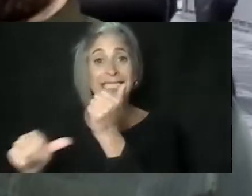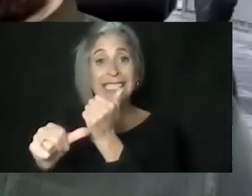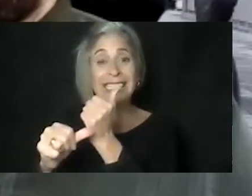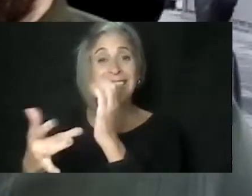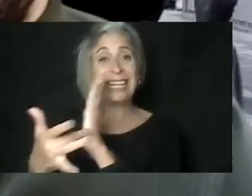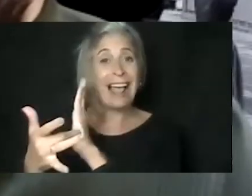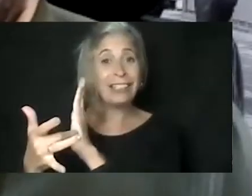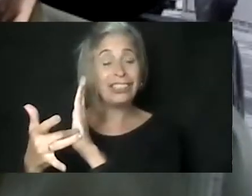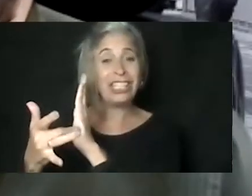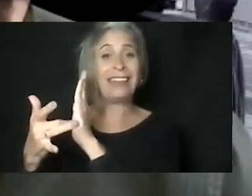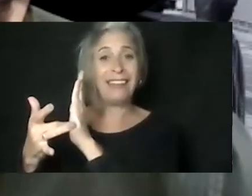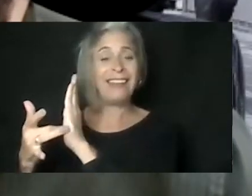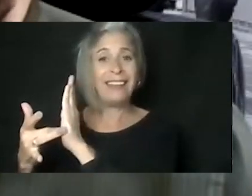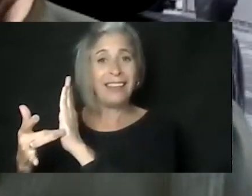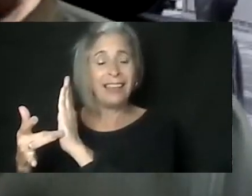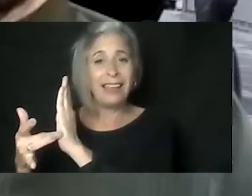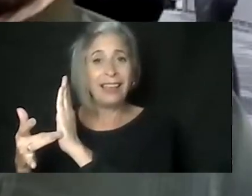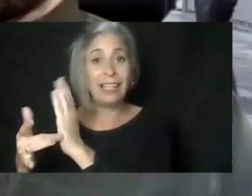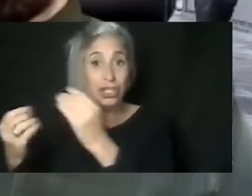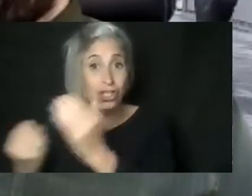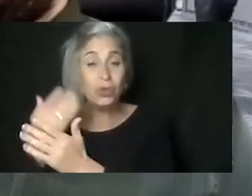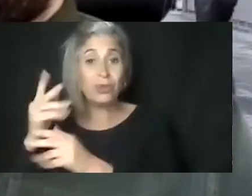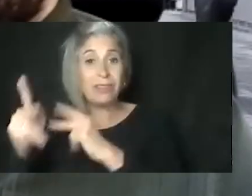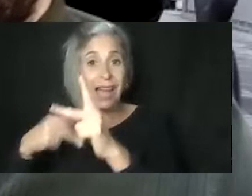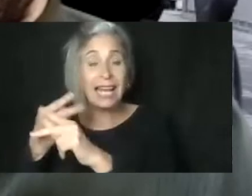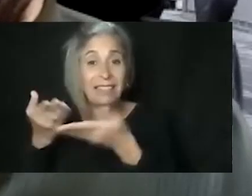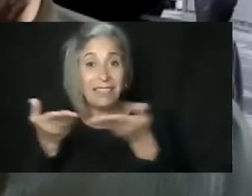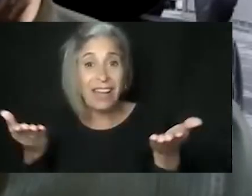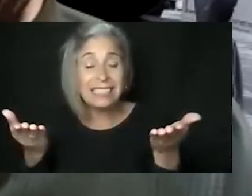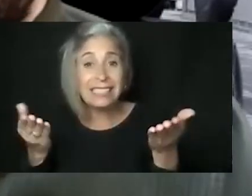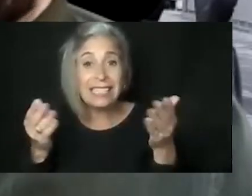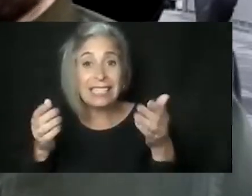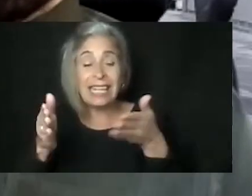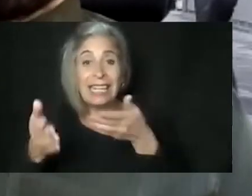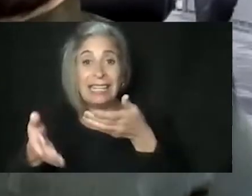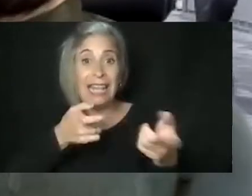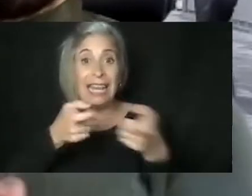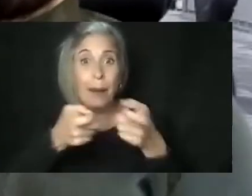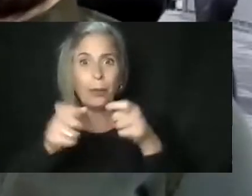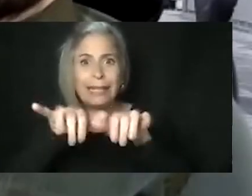and new types of folks, and new types of devices, new types of operating systems, all that stuff,